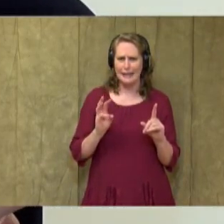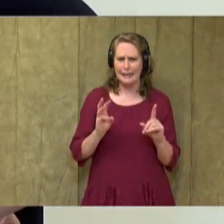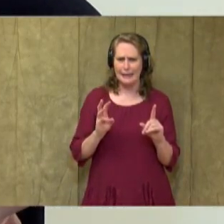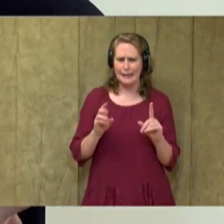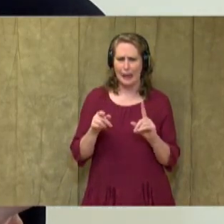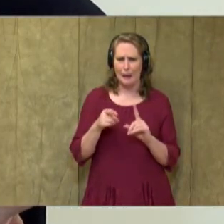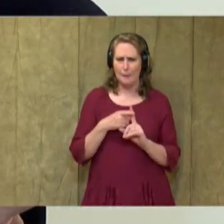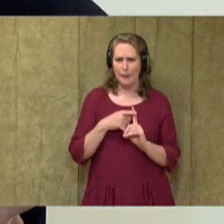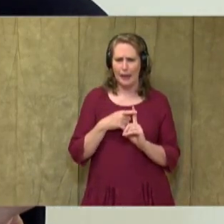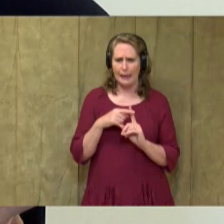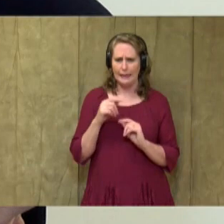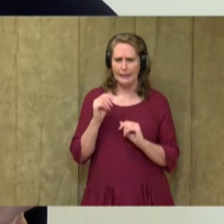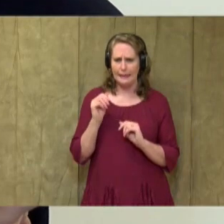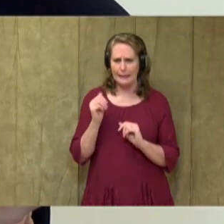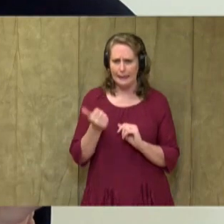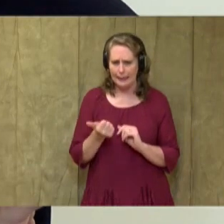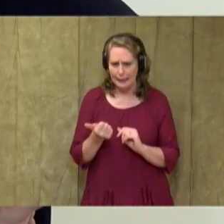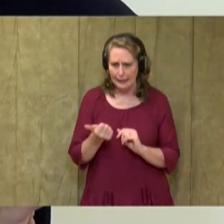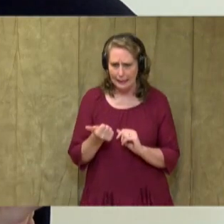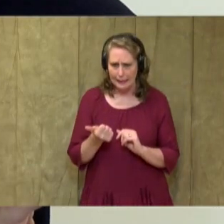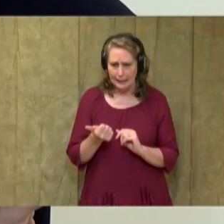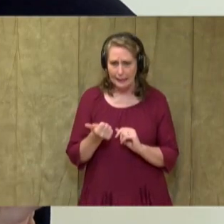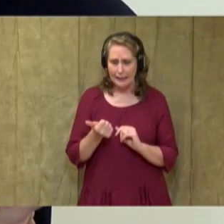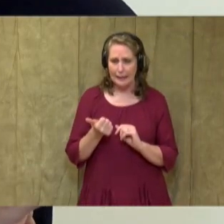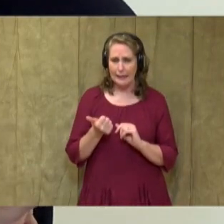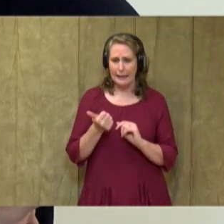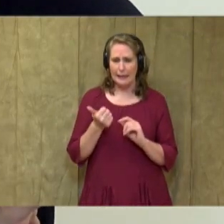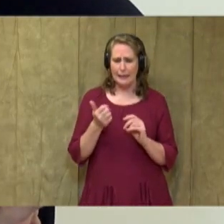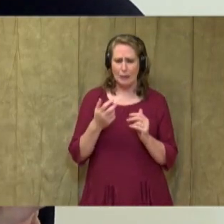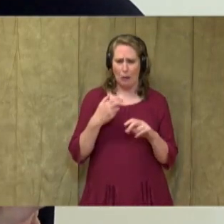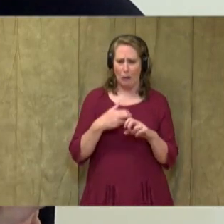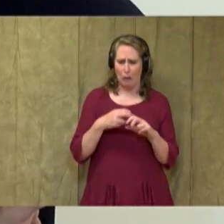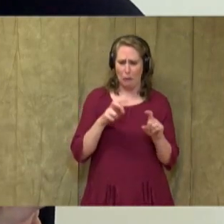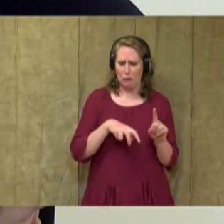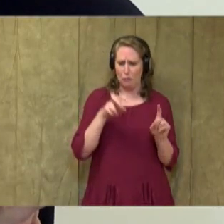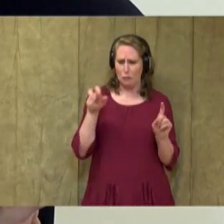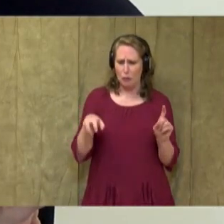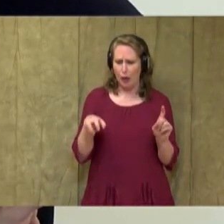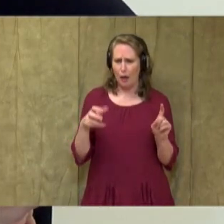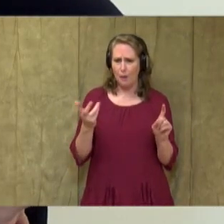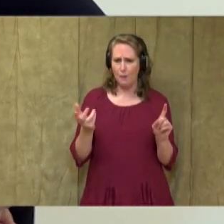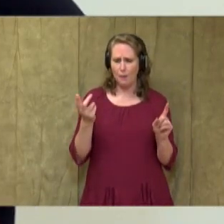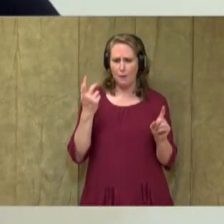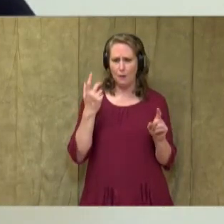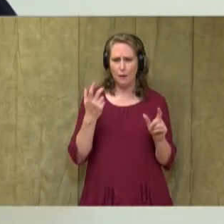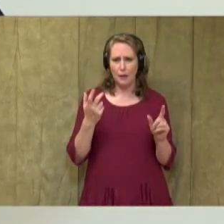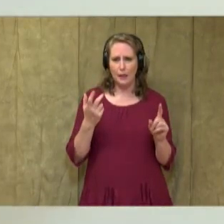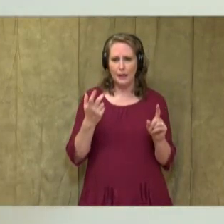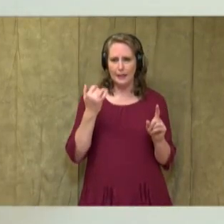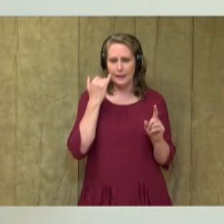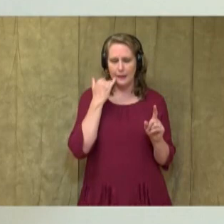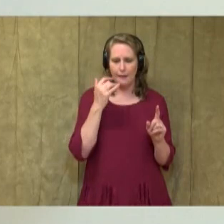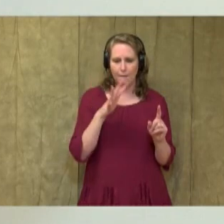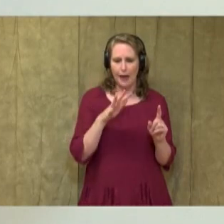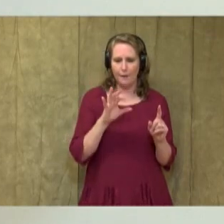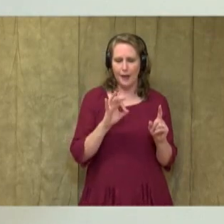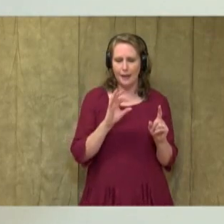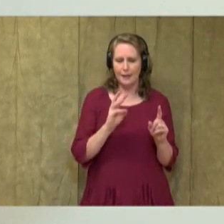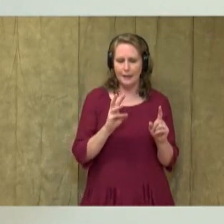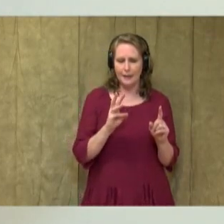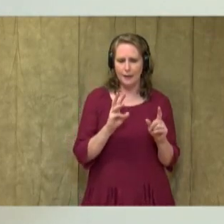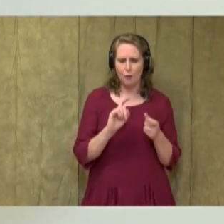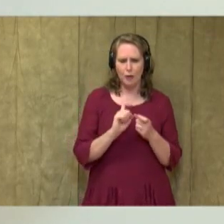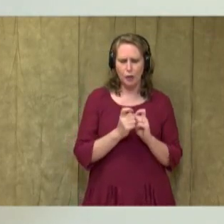596 plus 10. That's not as easy to jump up. We might have to really think about that one. So if I was going to change